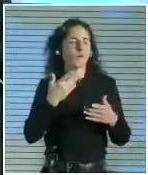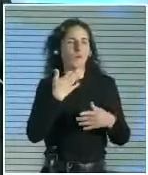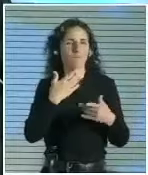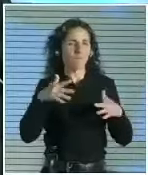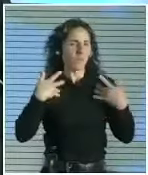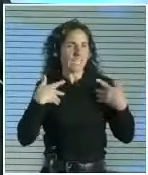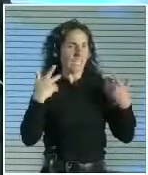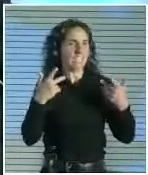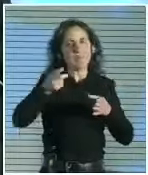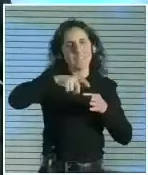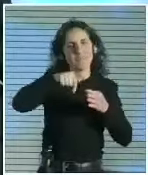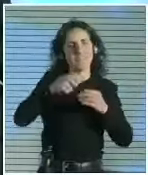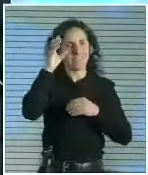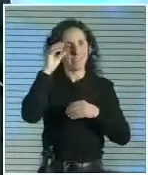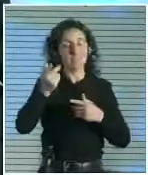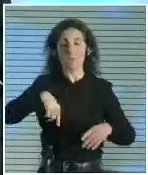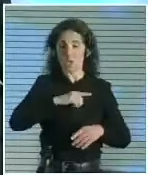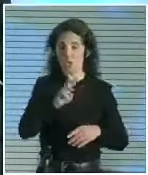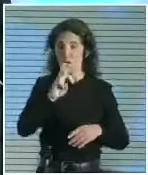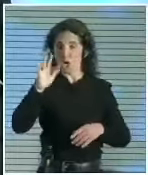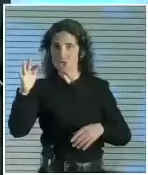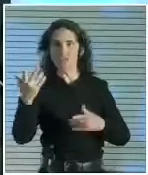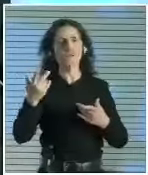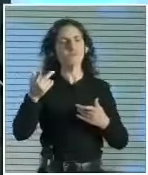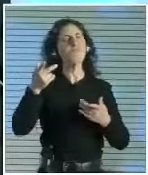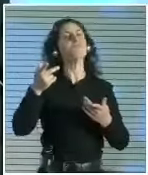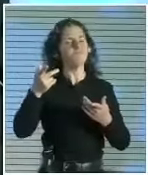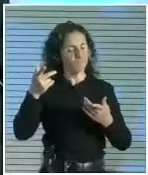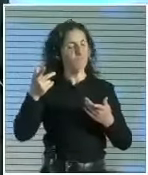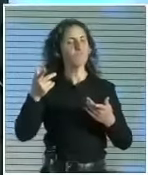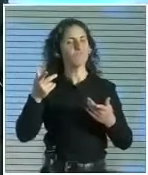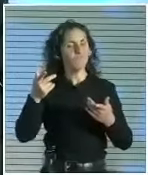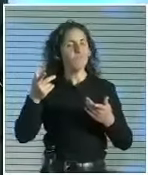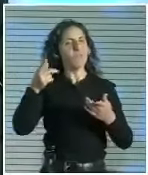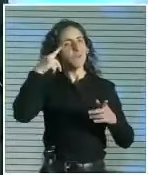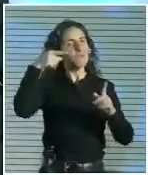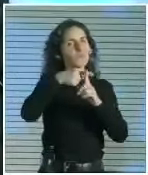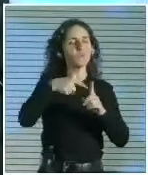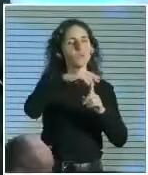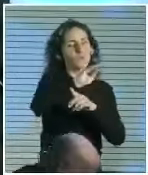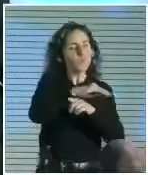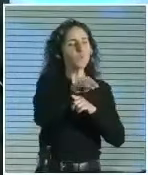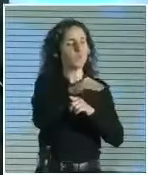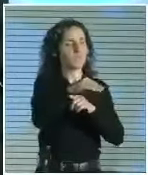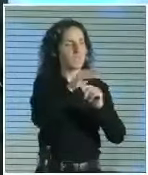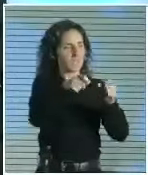we work on, you might be really familiar with our work preserving wildlife species or addressing climate